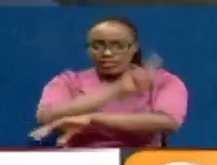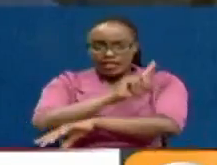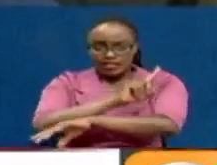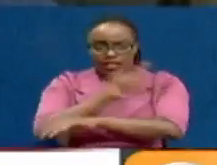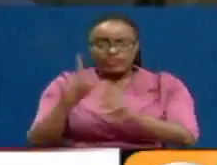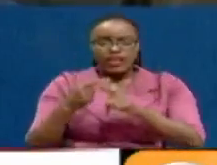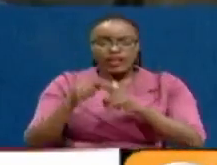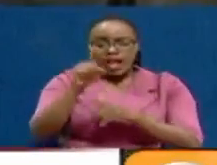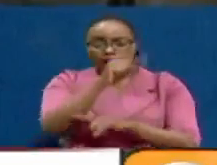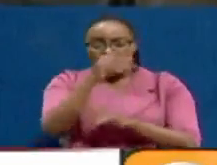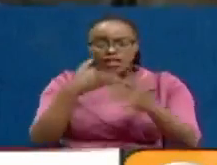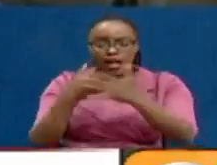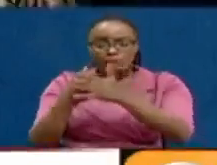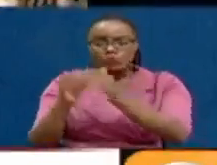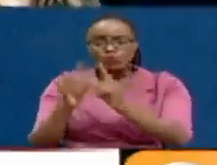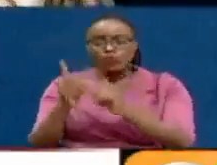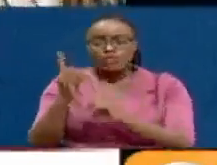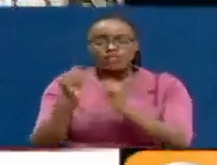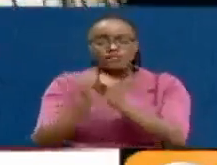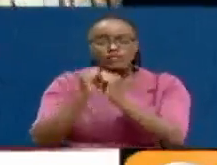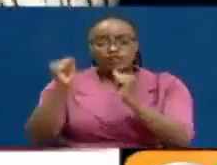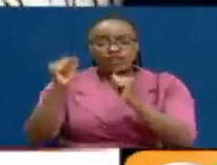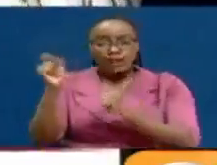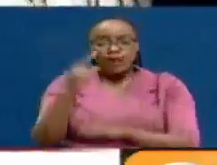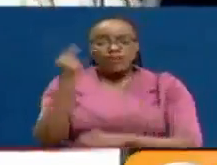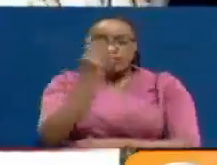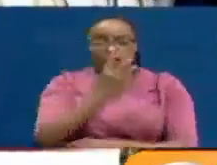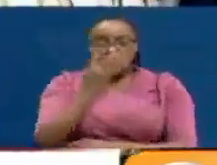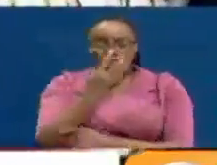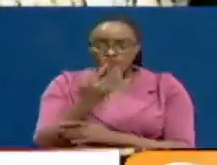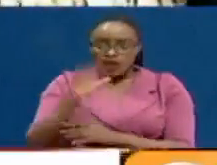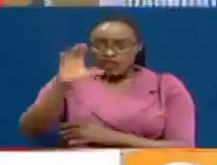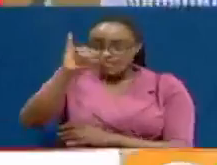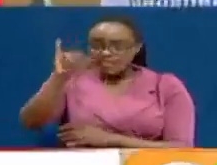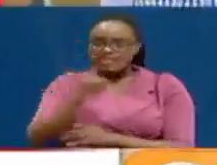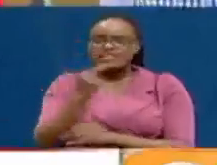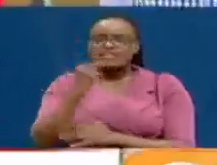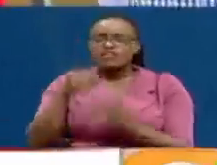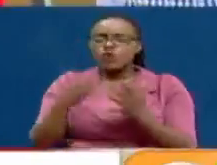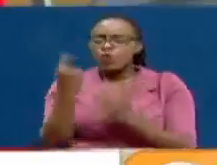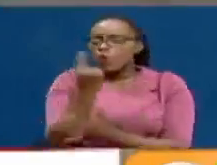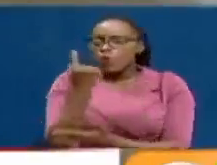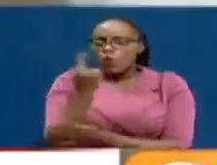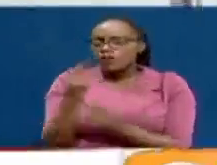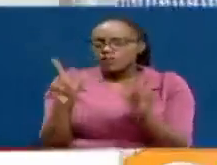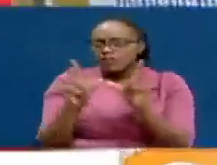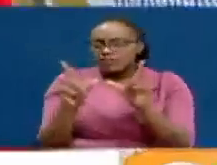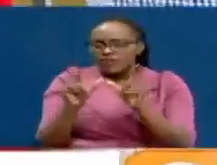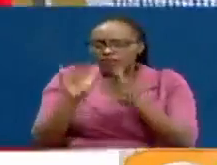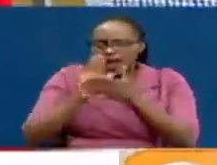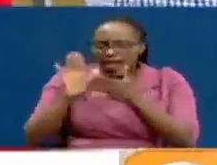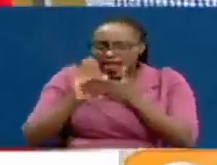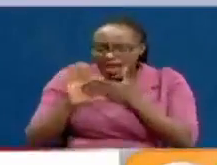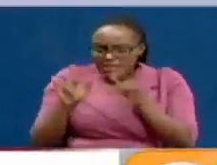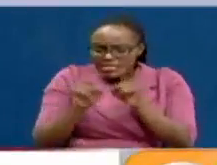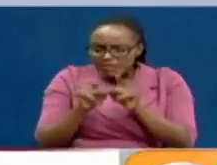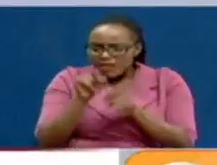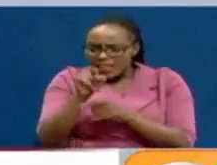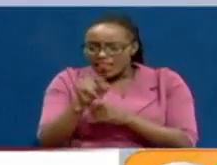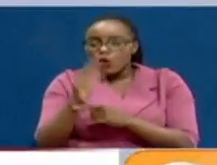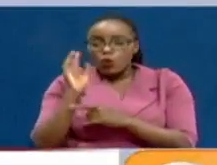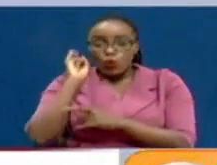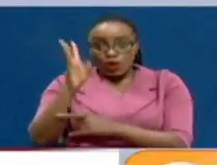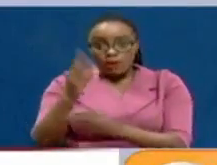for up 15th of April. Maraga also insisted that only cases with certificates of urgency will be attended